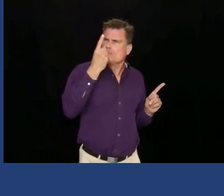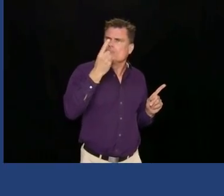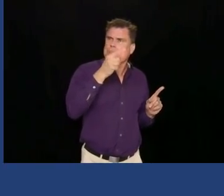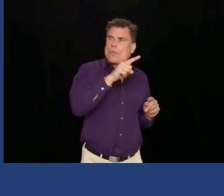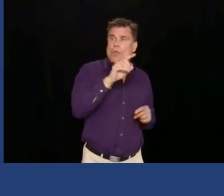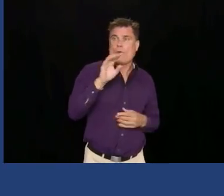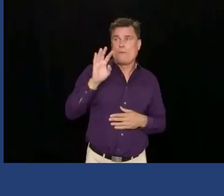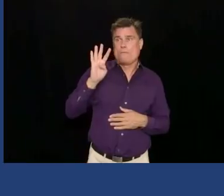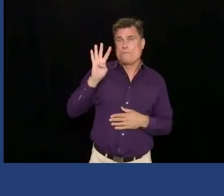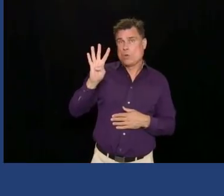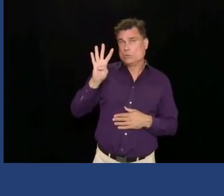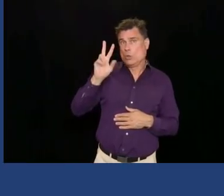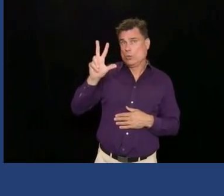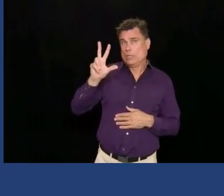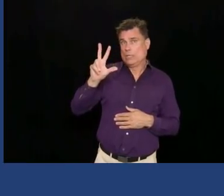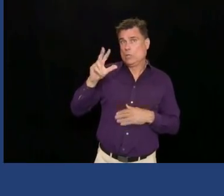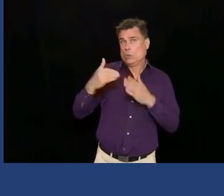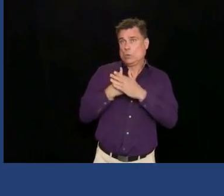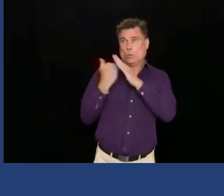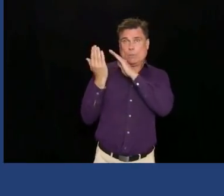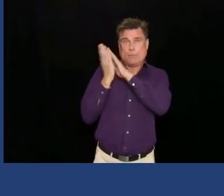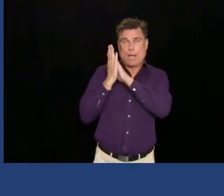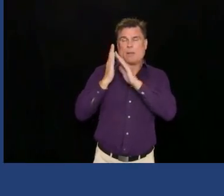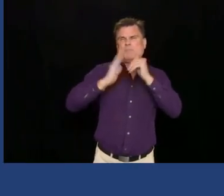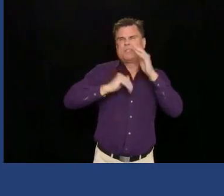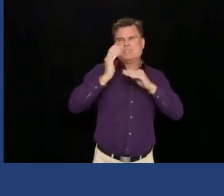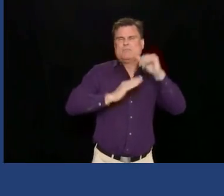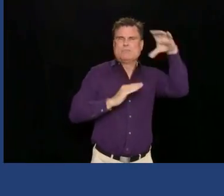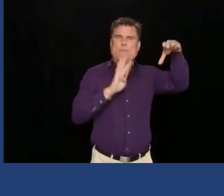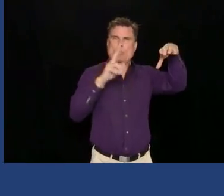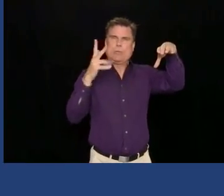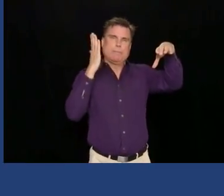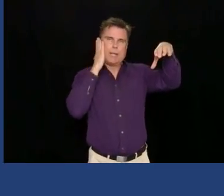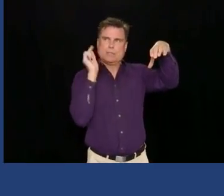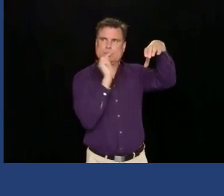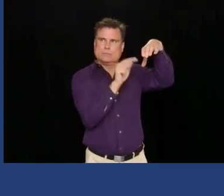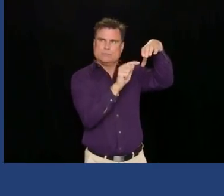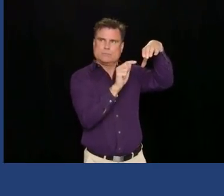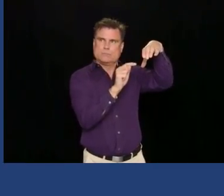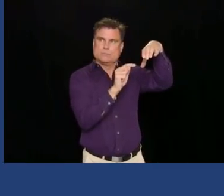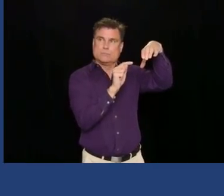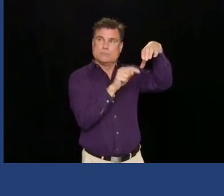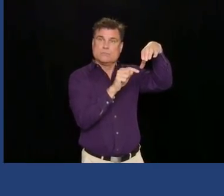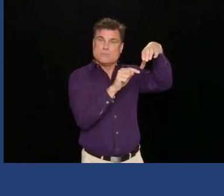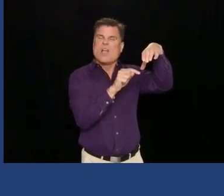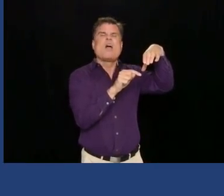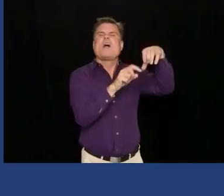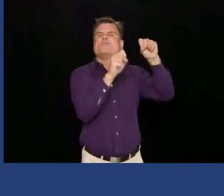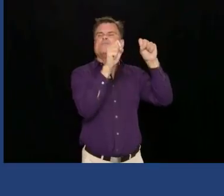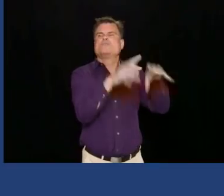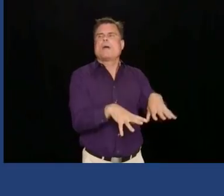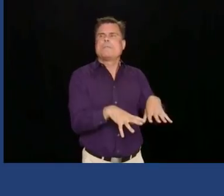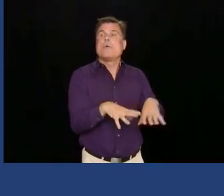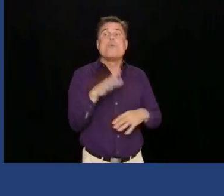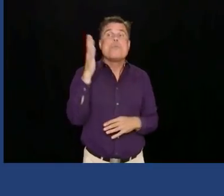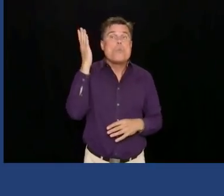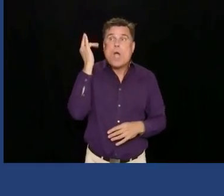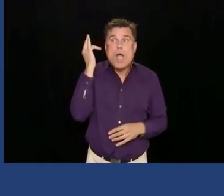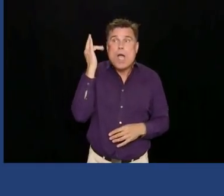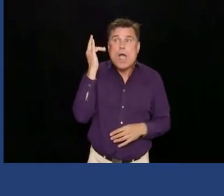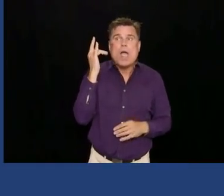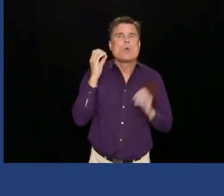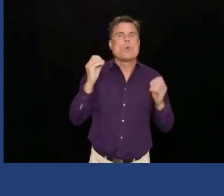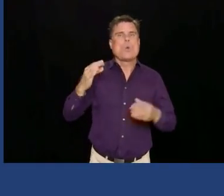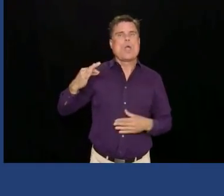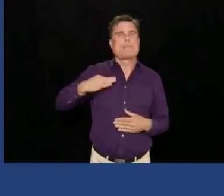facility to be built in Nelson, but the initiative ended up being scrapped because no applicants had been